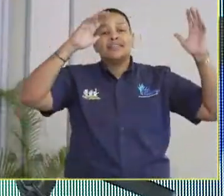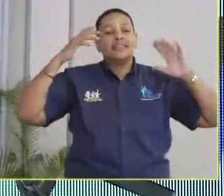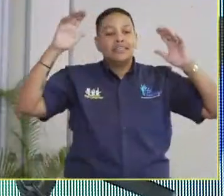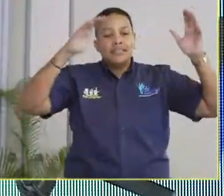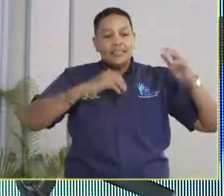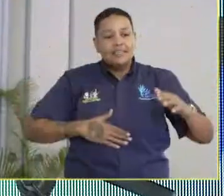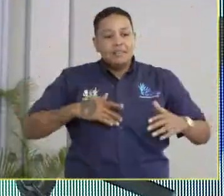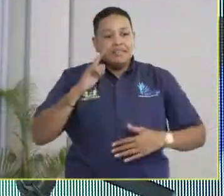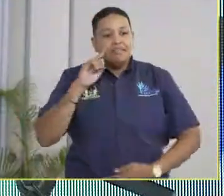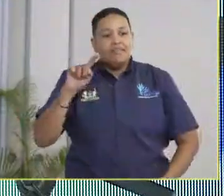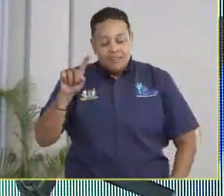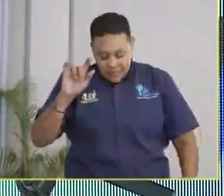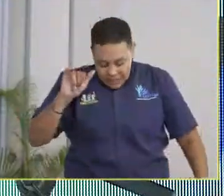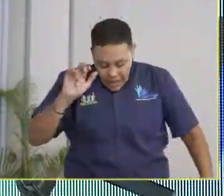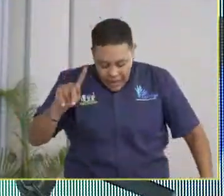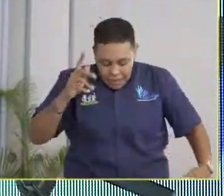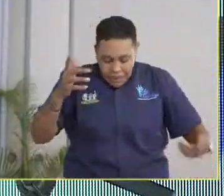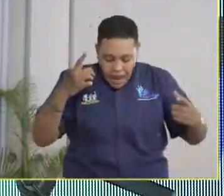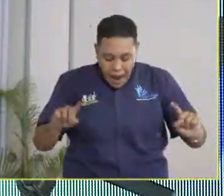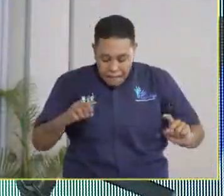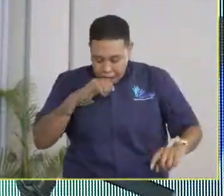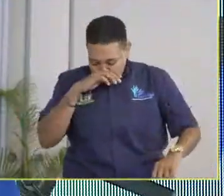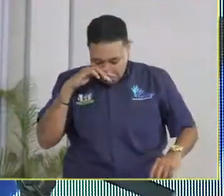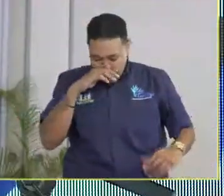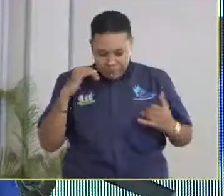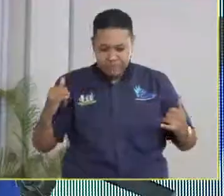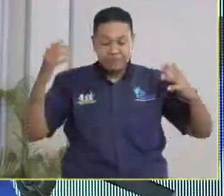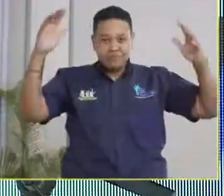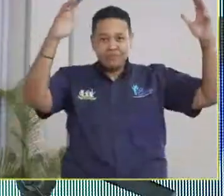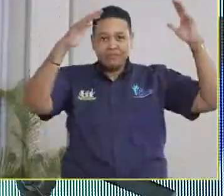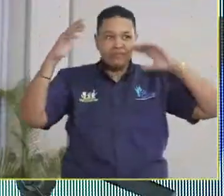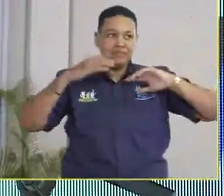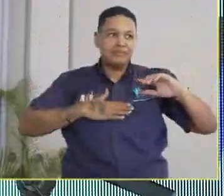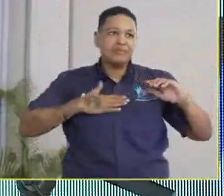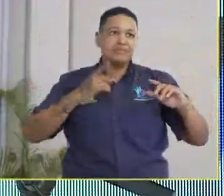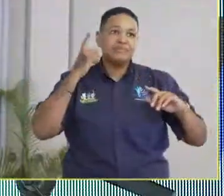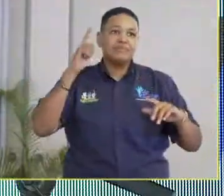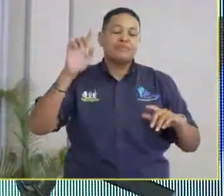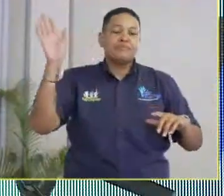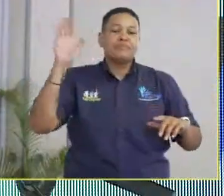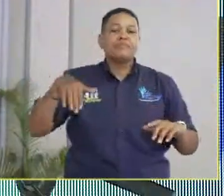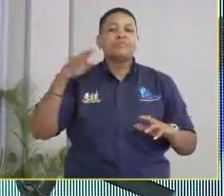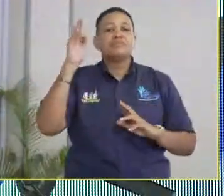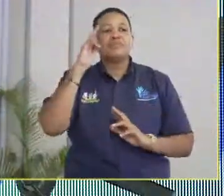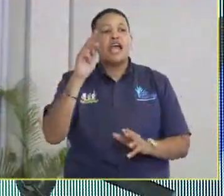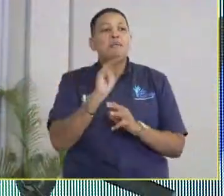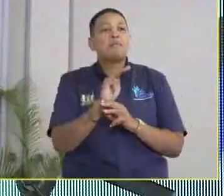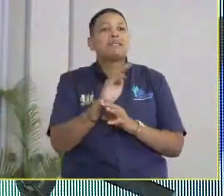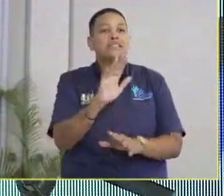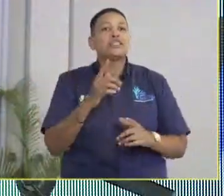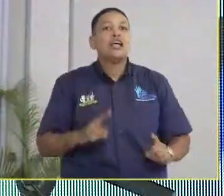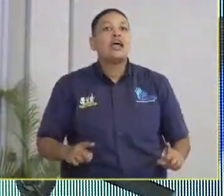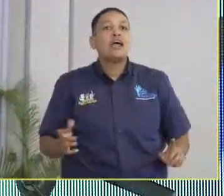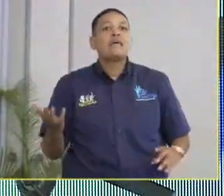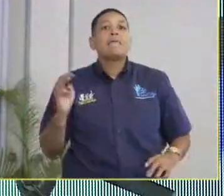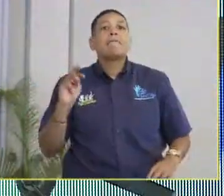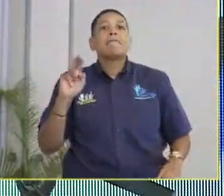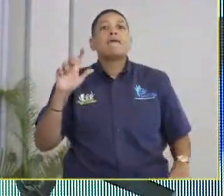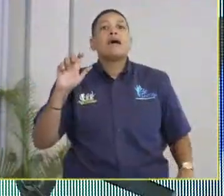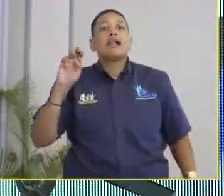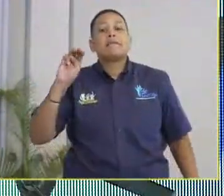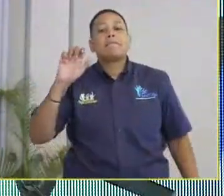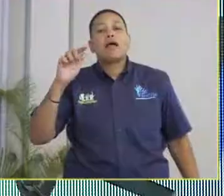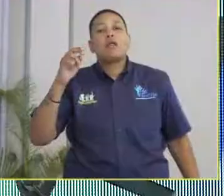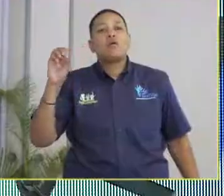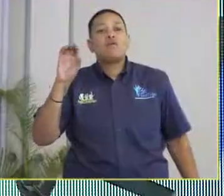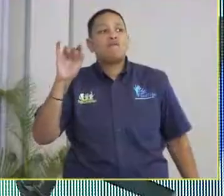please, for our JLIP platform? And let's put our hands together, please, for our Honorable Minister, Marlene Malahoo Ford.